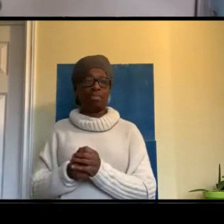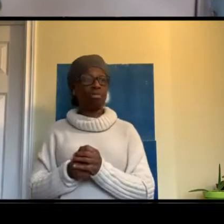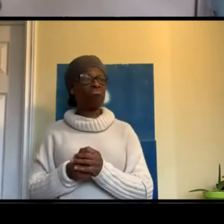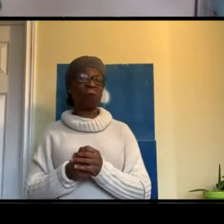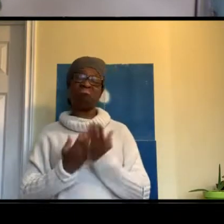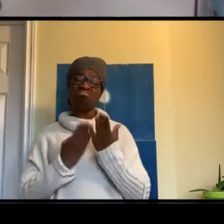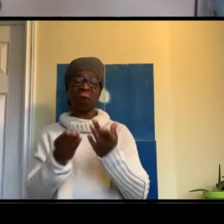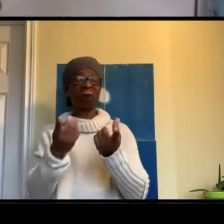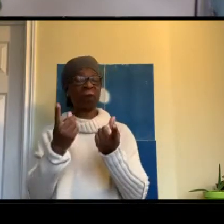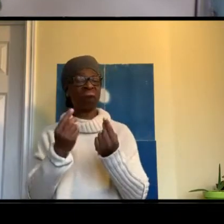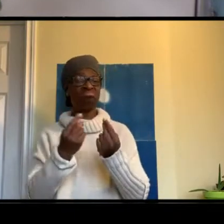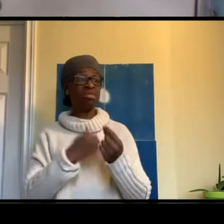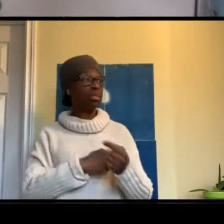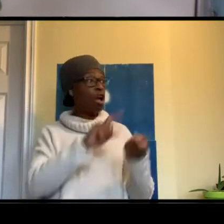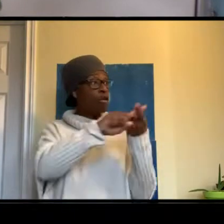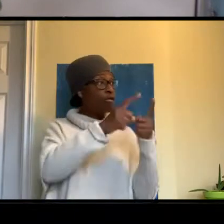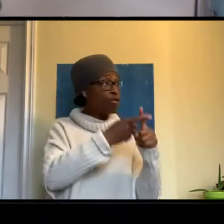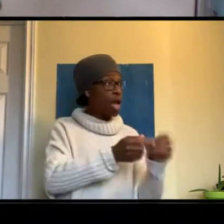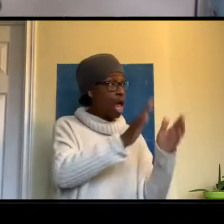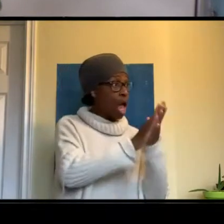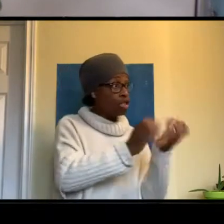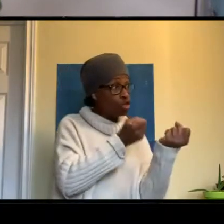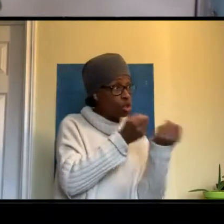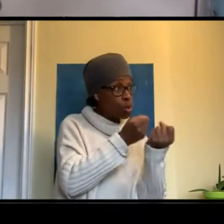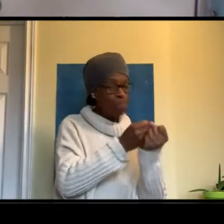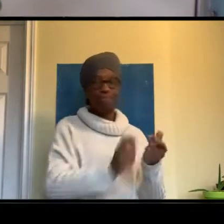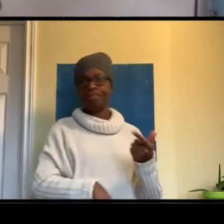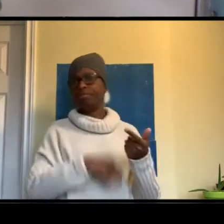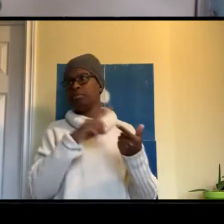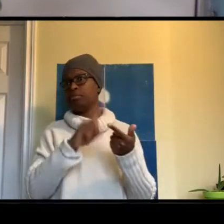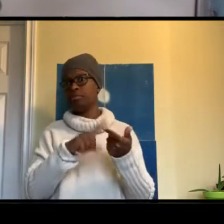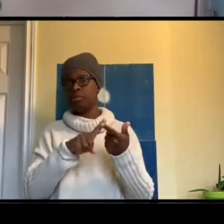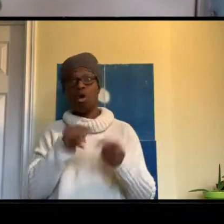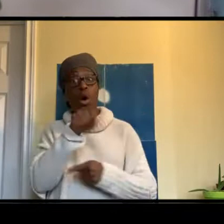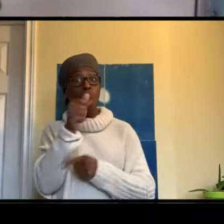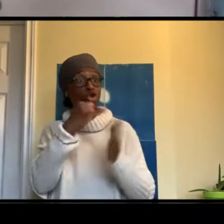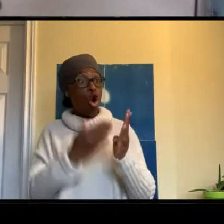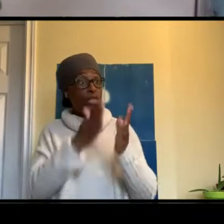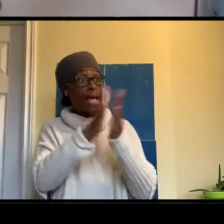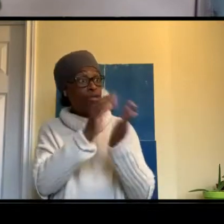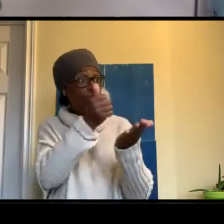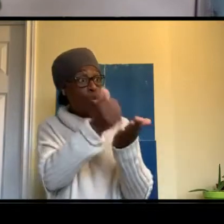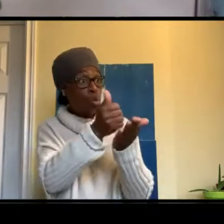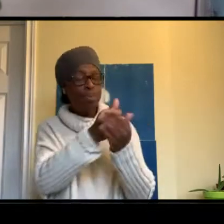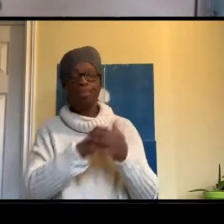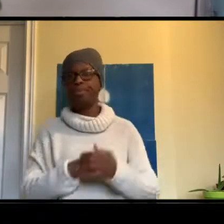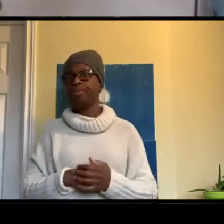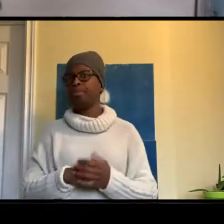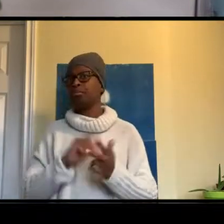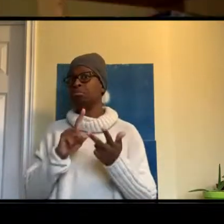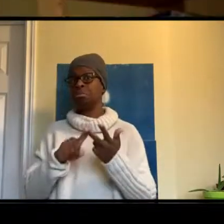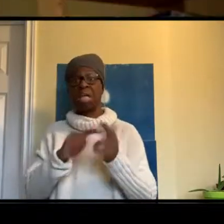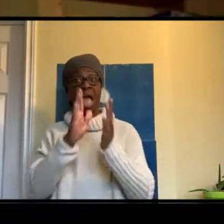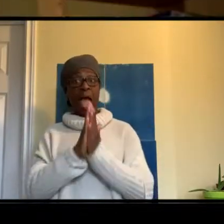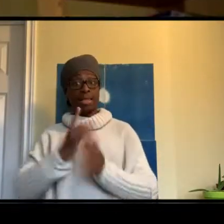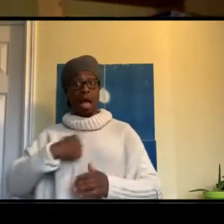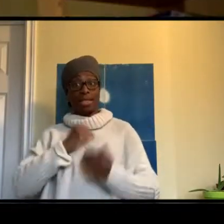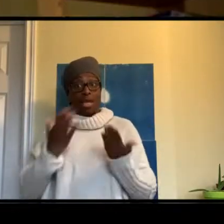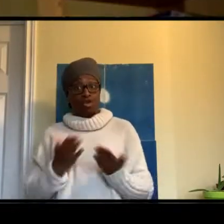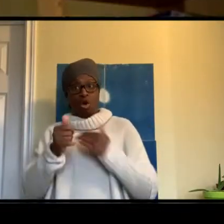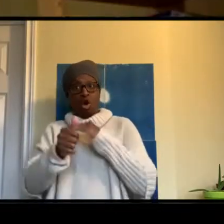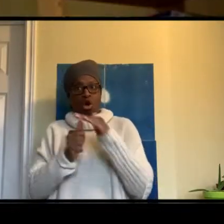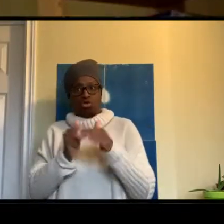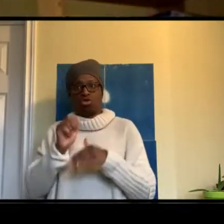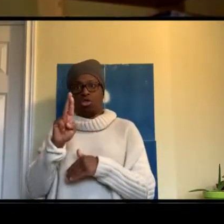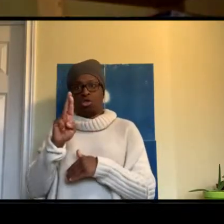change the entire process. I think it makes it feel a little bit easier. I think if you're lucky and you're able to